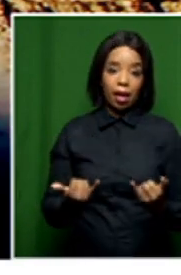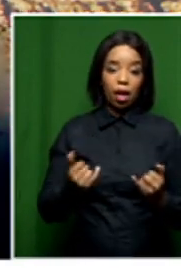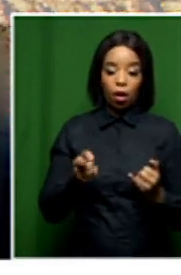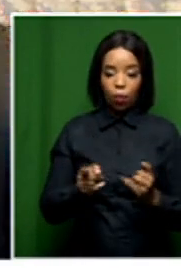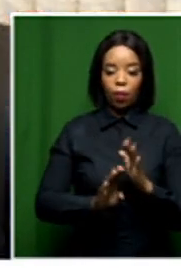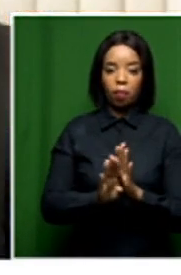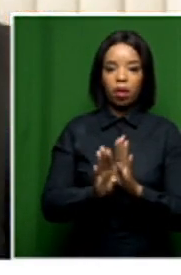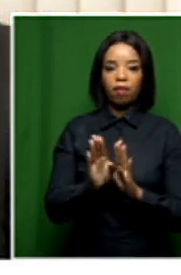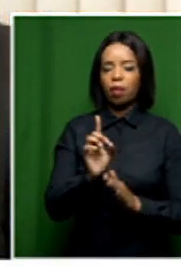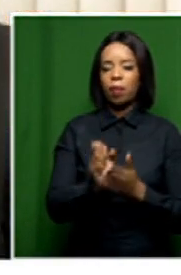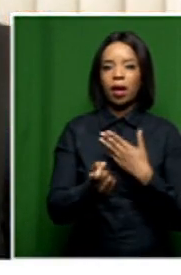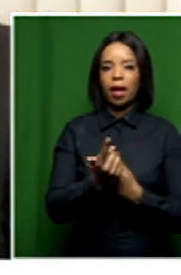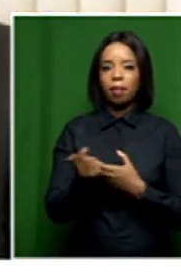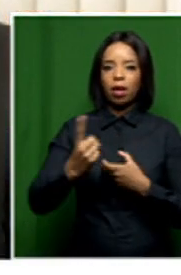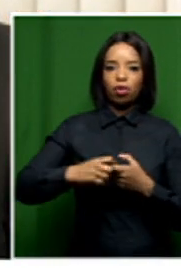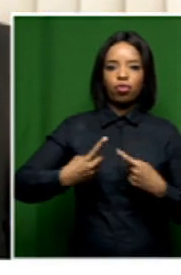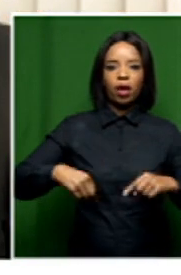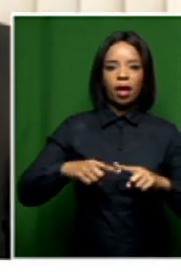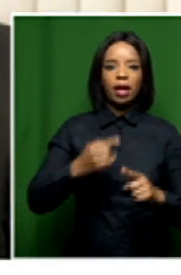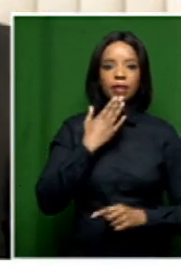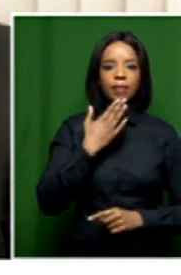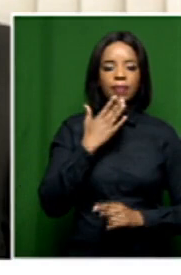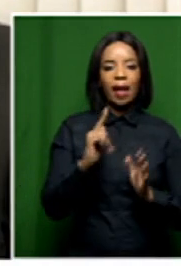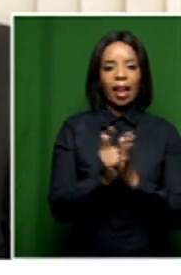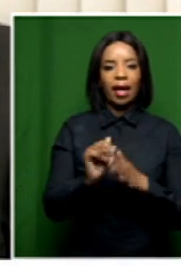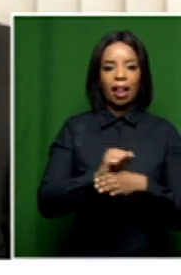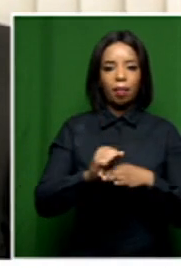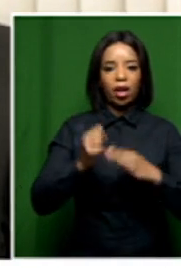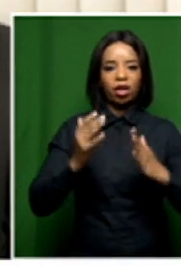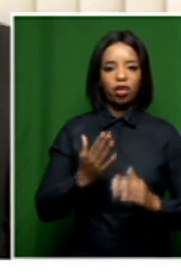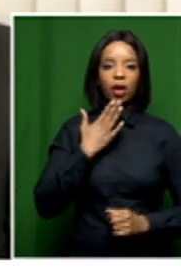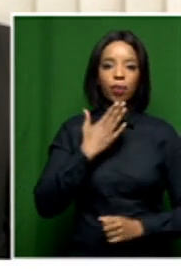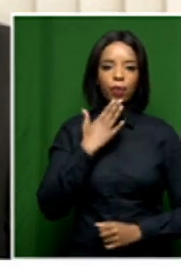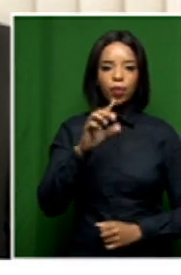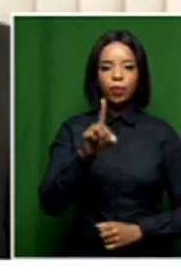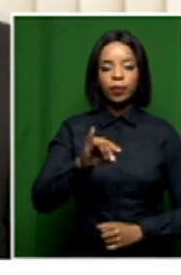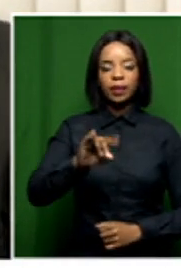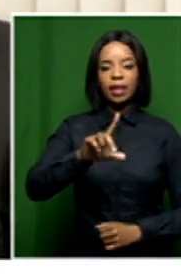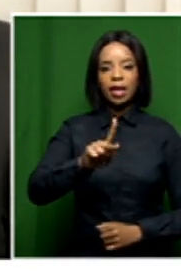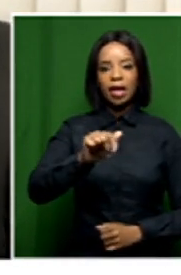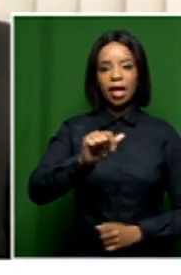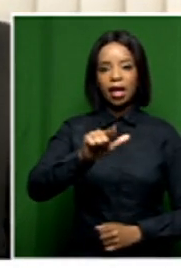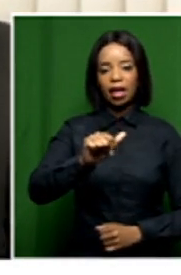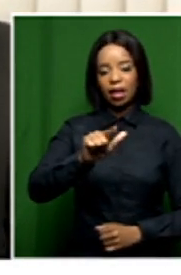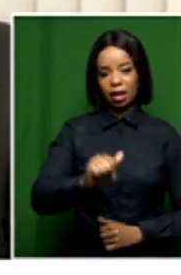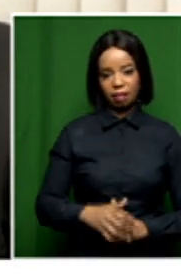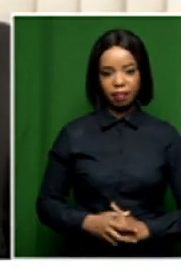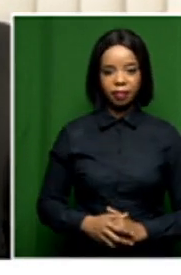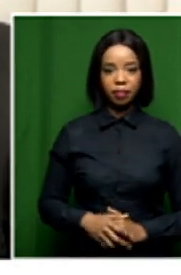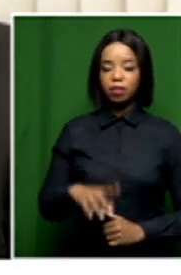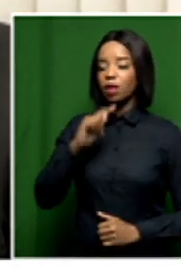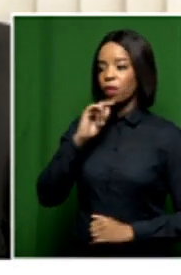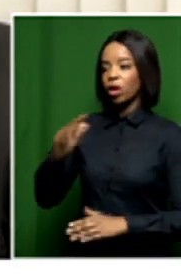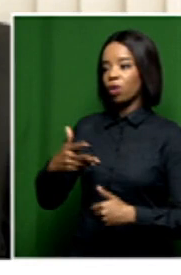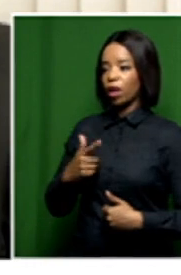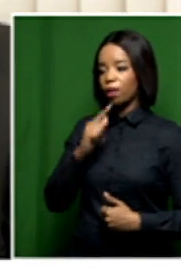Legal Practitioner at Zikalala Attorneys, Mpumelelo Zikalala. Thanks so much for your time and welcome to Morning Live. Good morning to Sakina and also